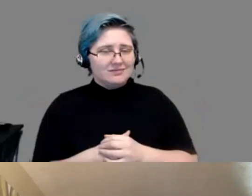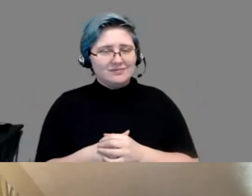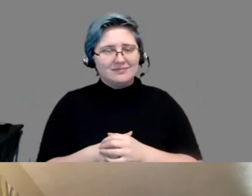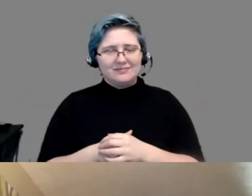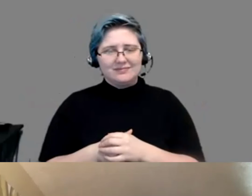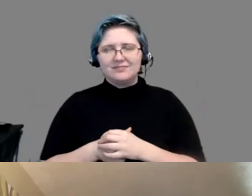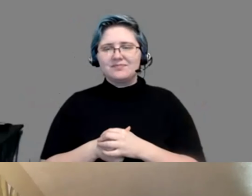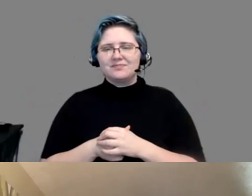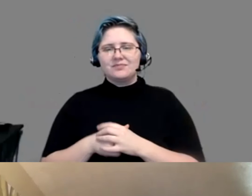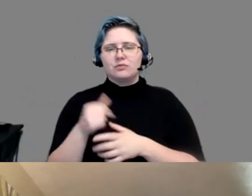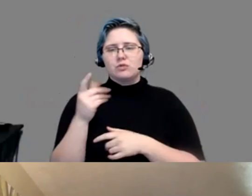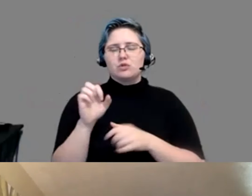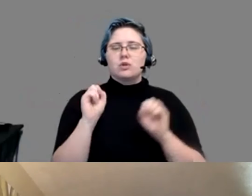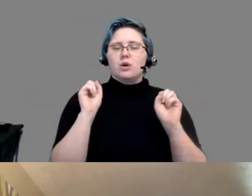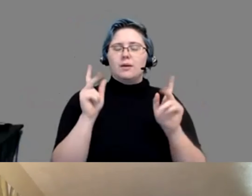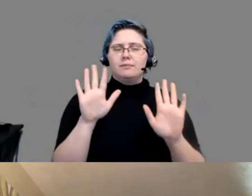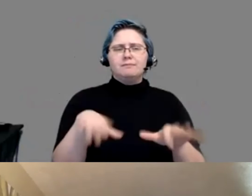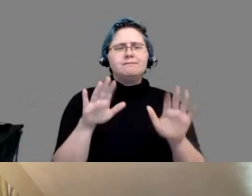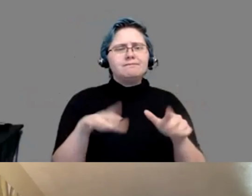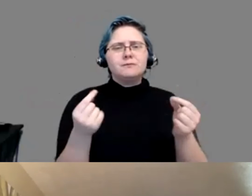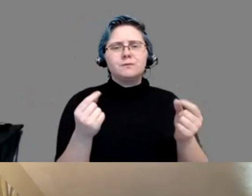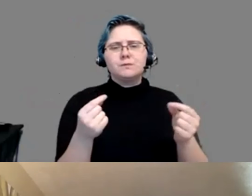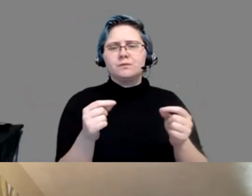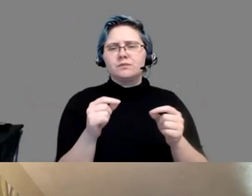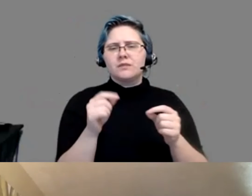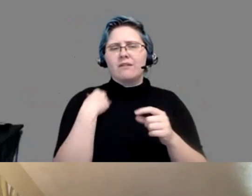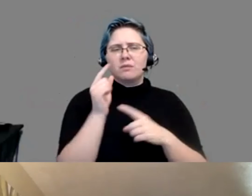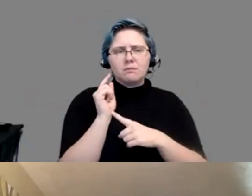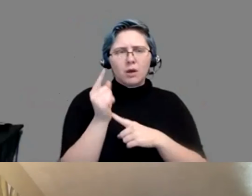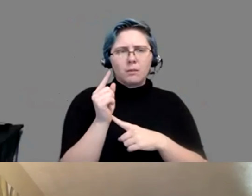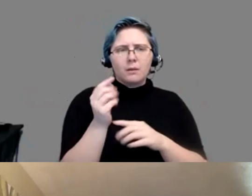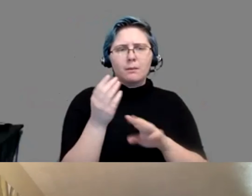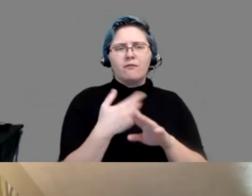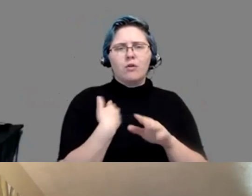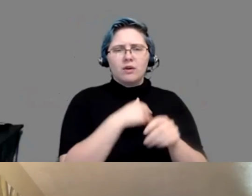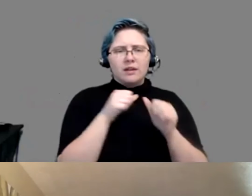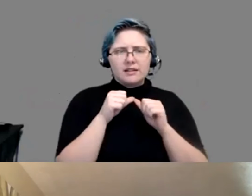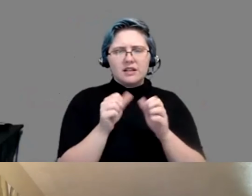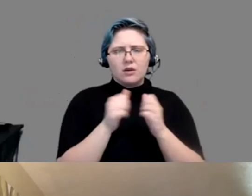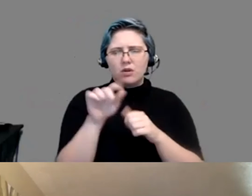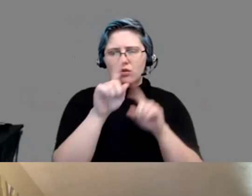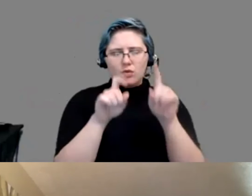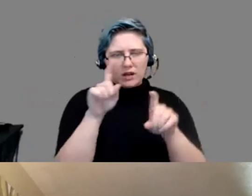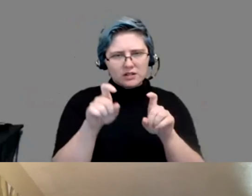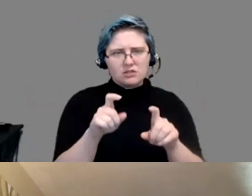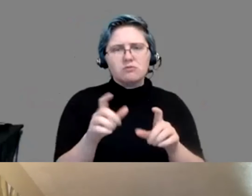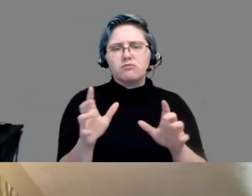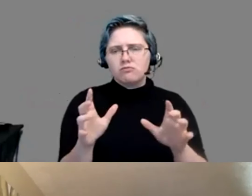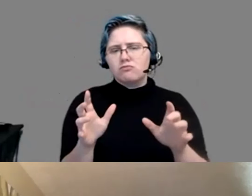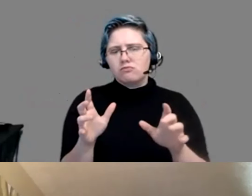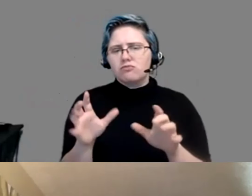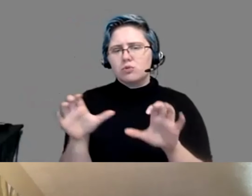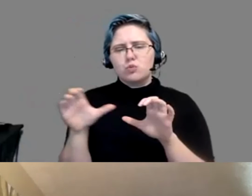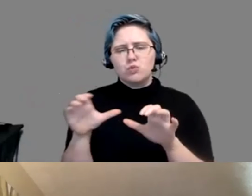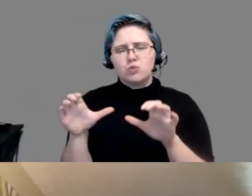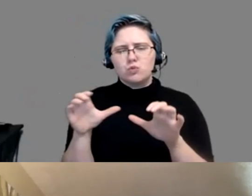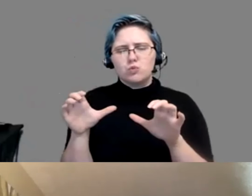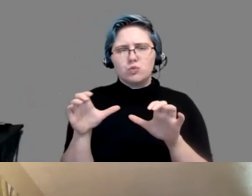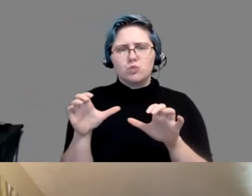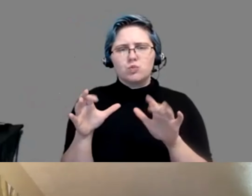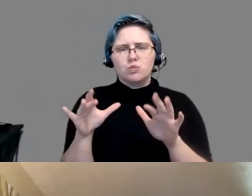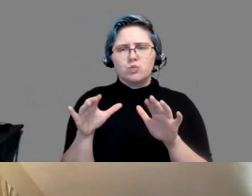All right. I tell you what, let's do. Let's take a second before we continue on with questions, and let's do